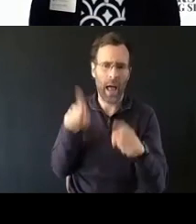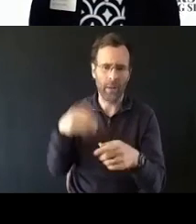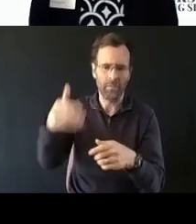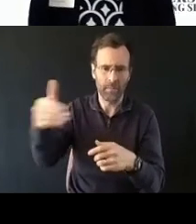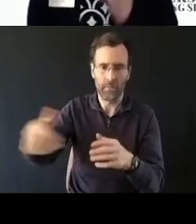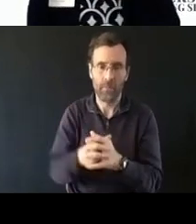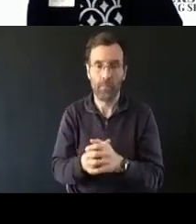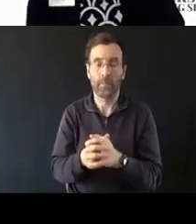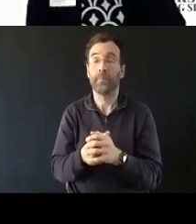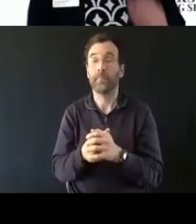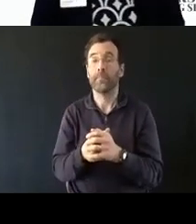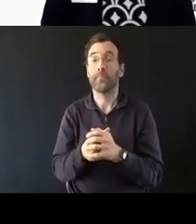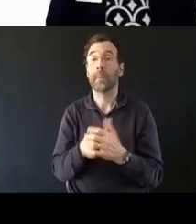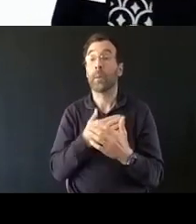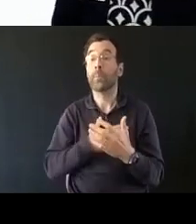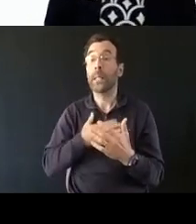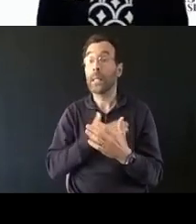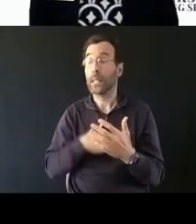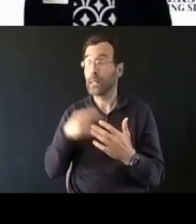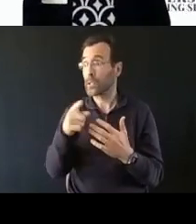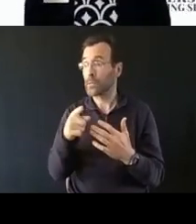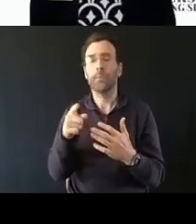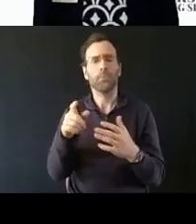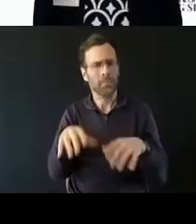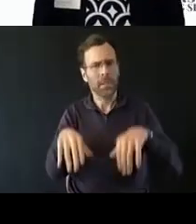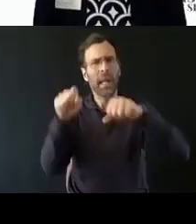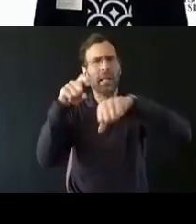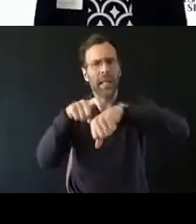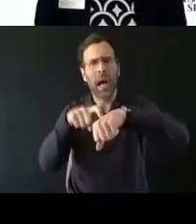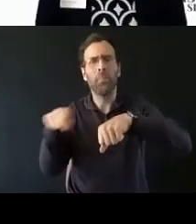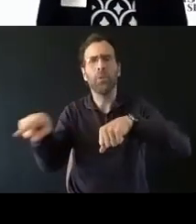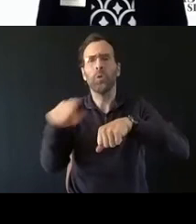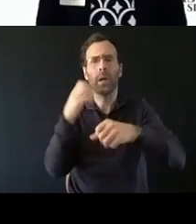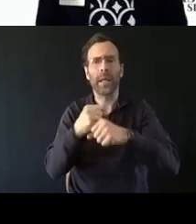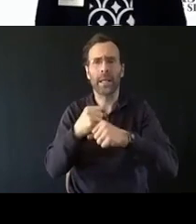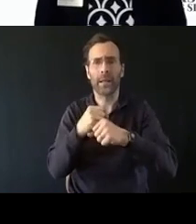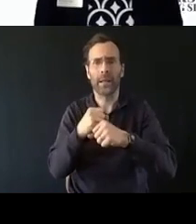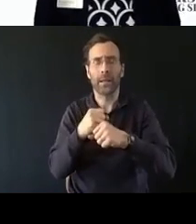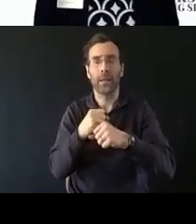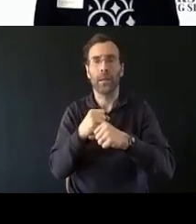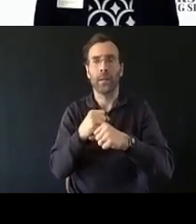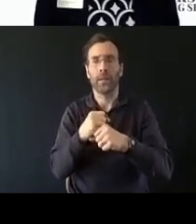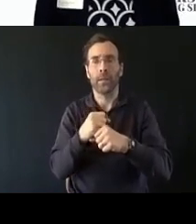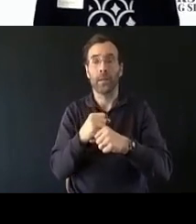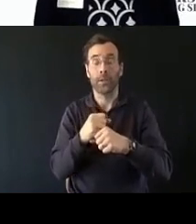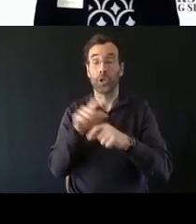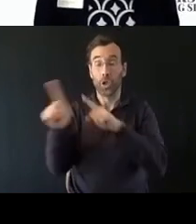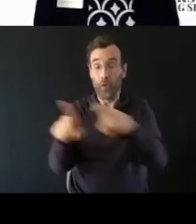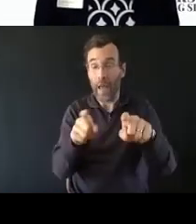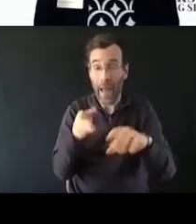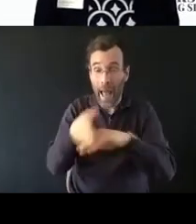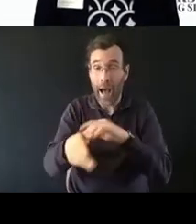And please do take the time. You'll be receiving a post-event survey. We are